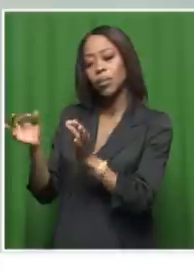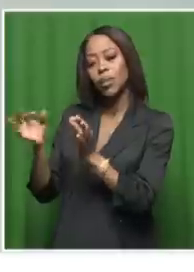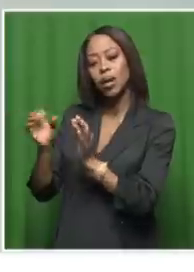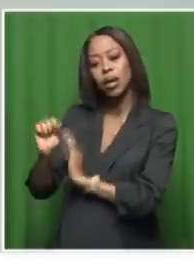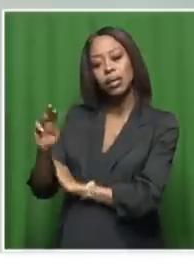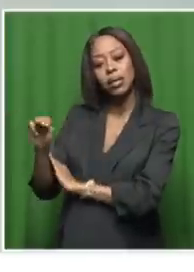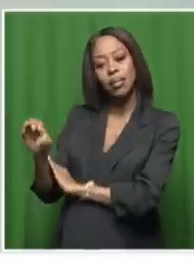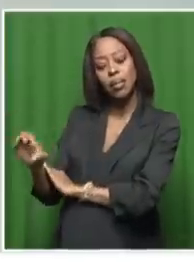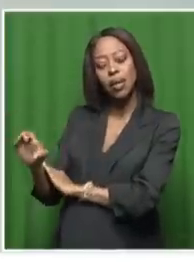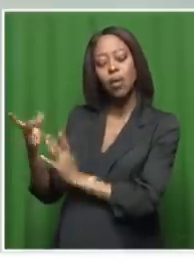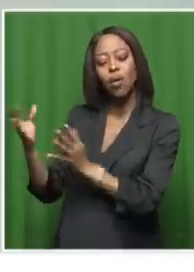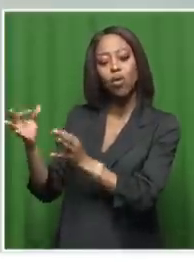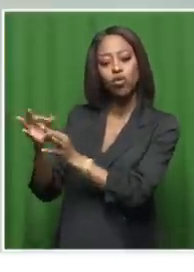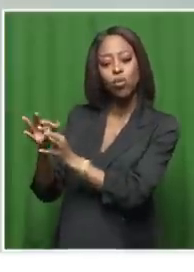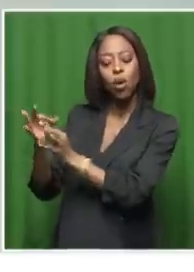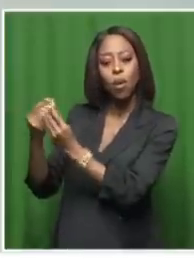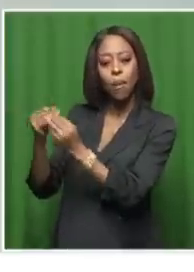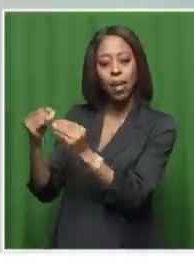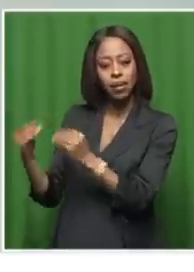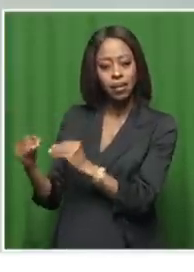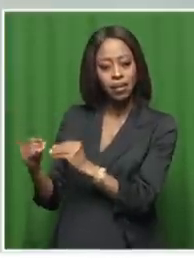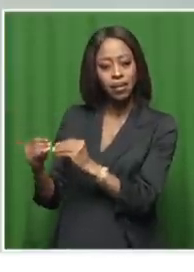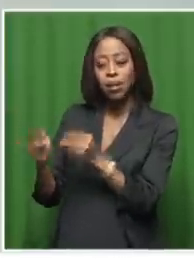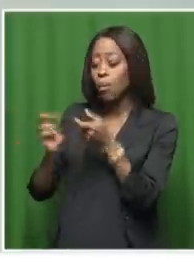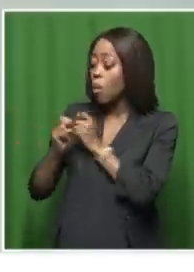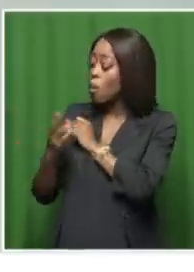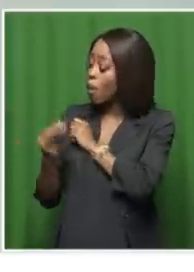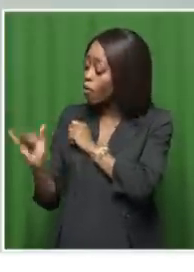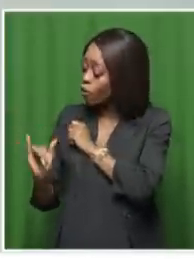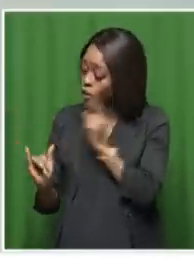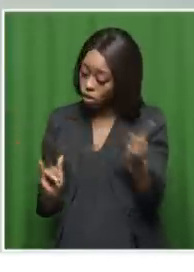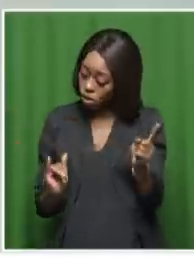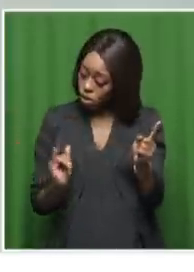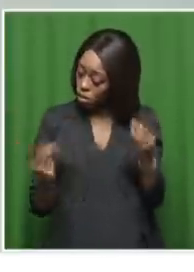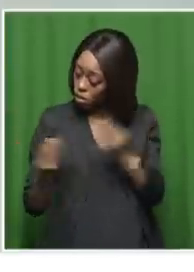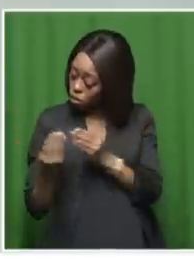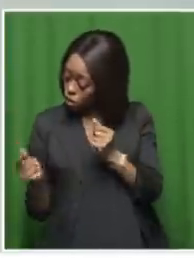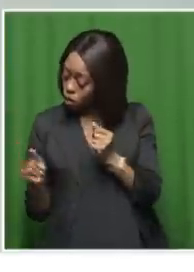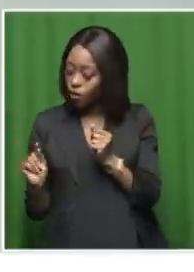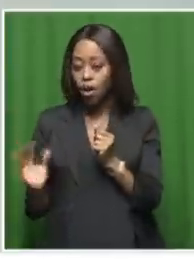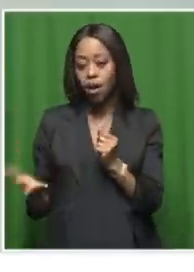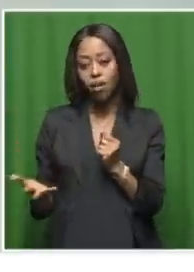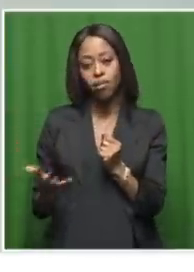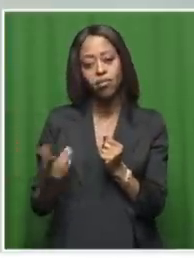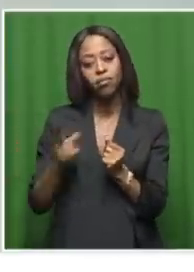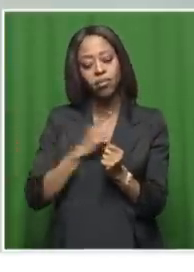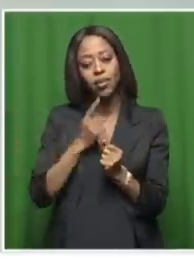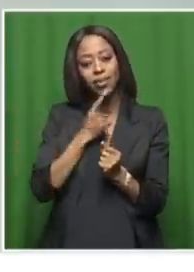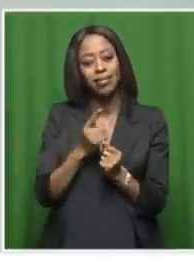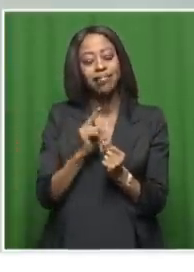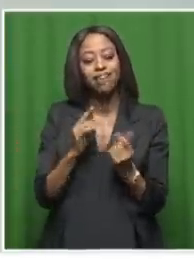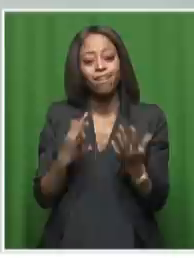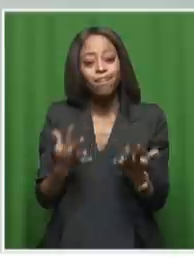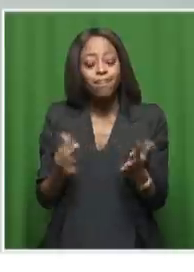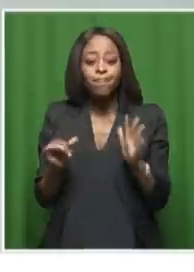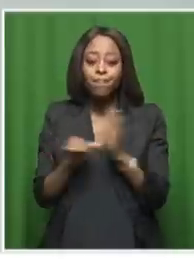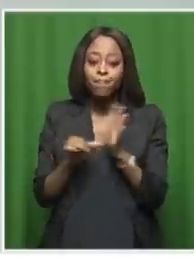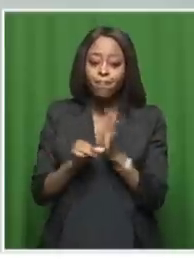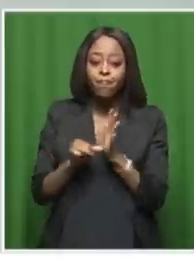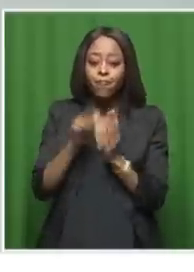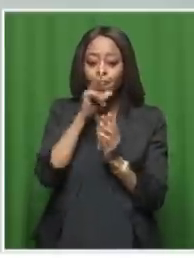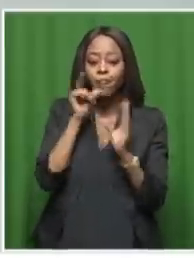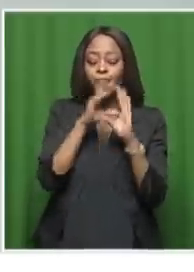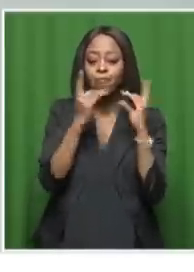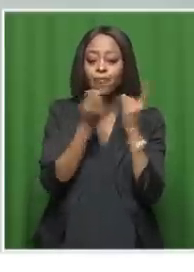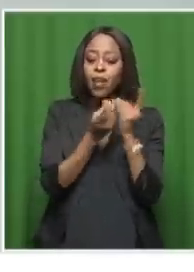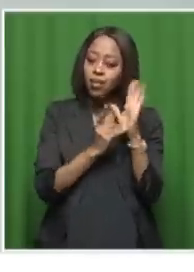a product that is responsive to what exists. And this is when I say and emphasize the core part of the name of the